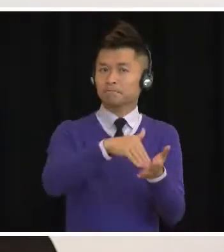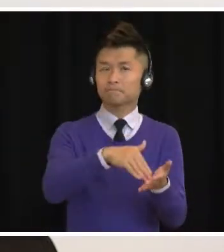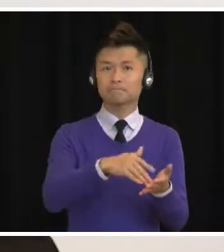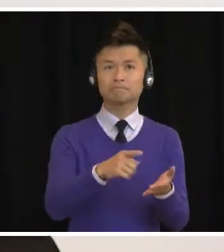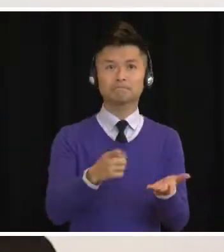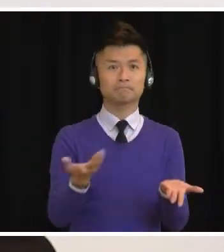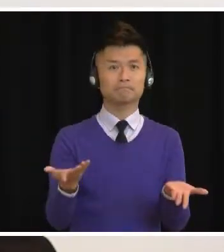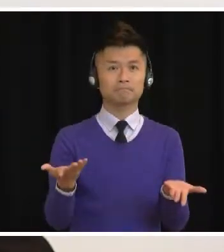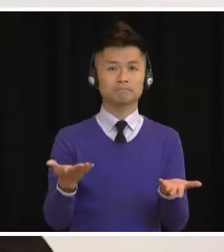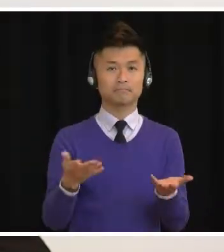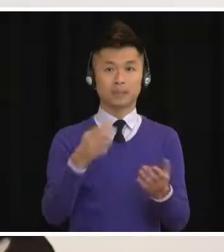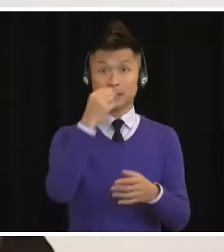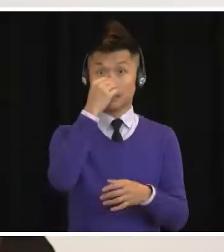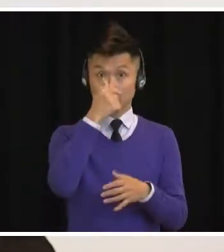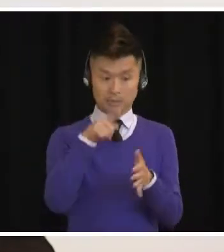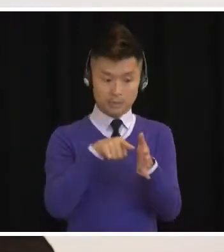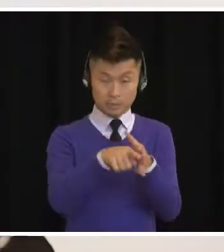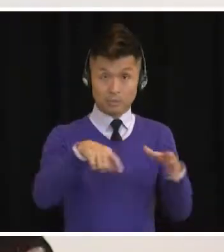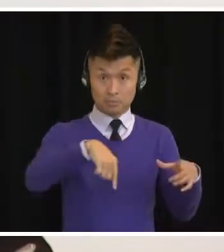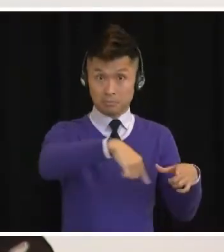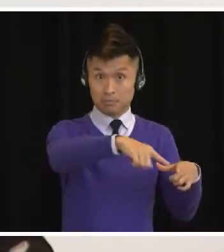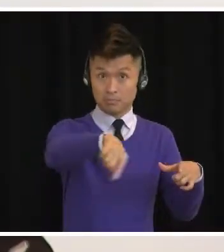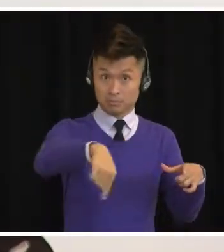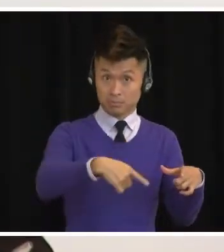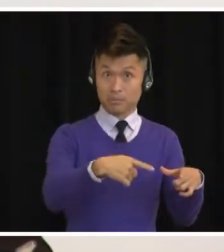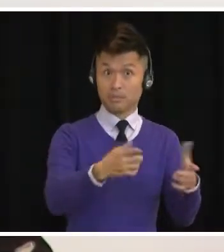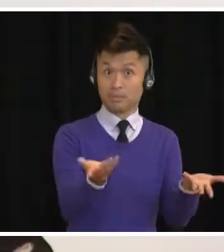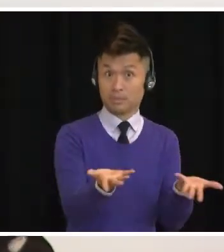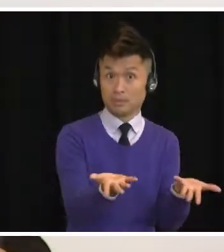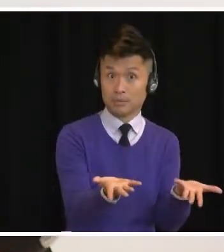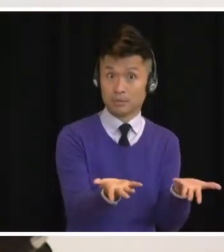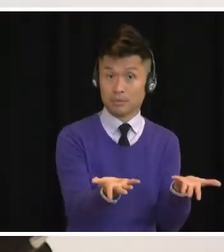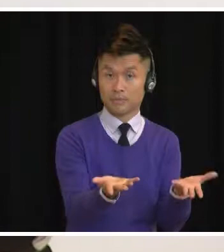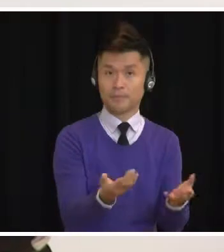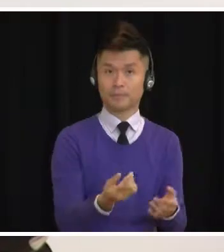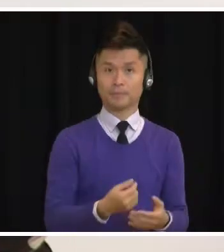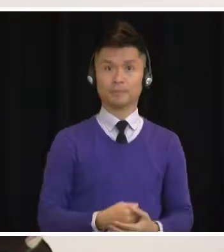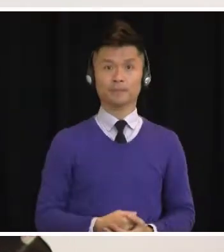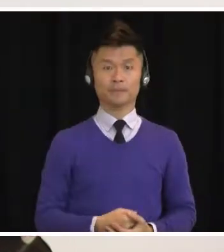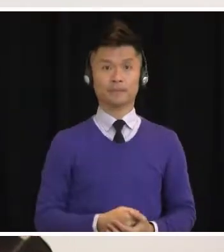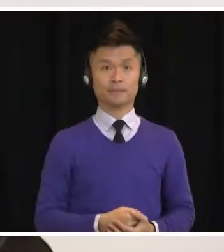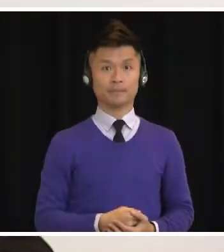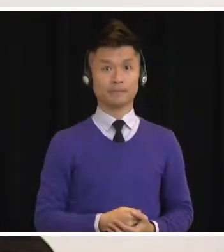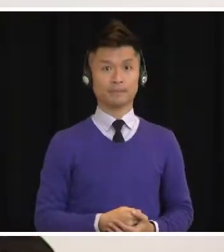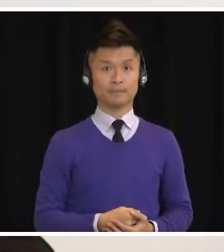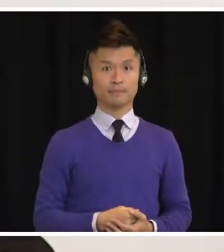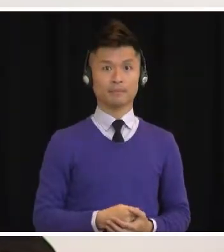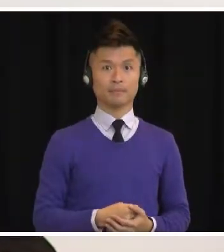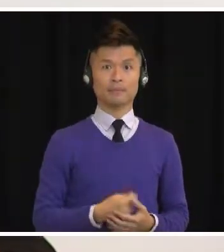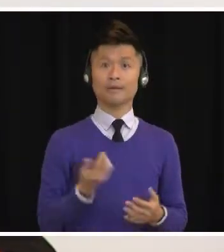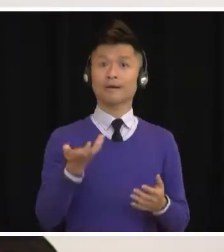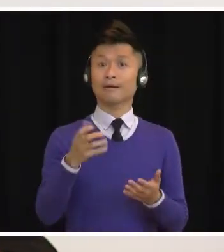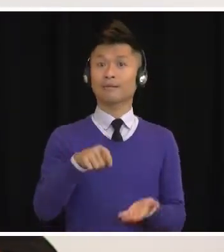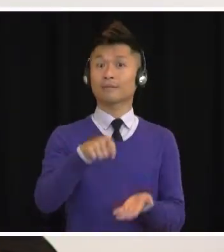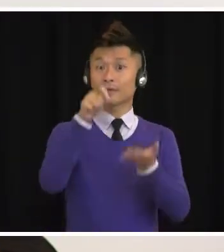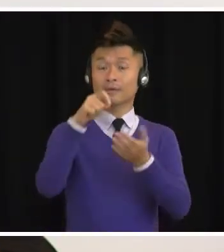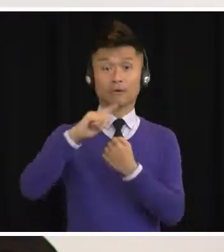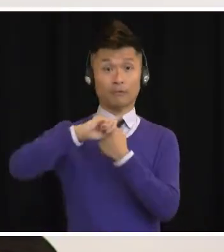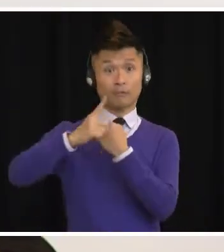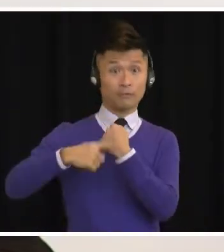field of court proceedings and administrative proceedings? Now,